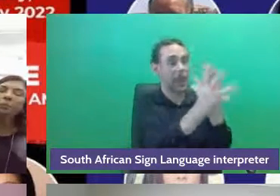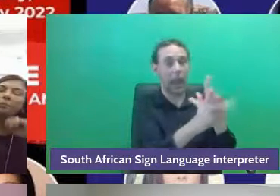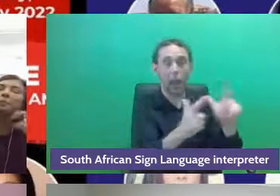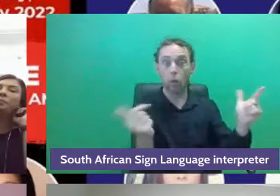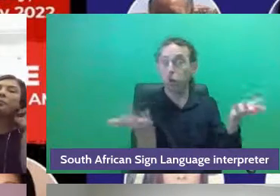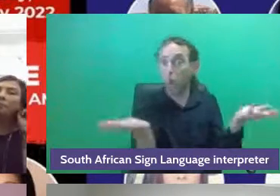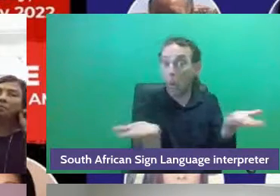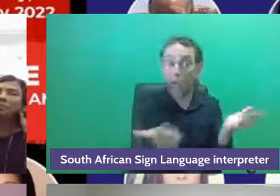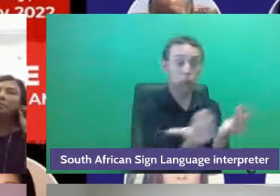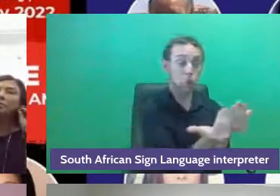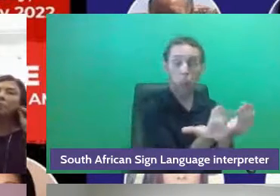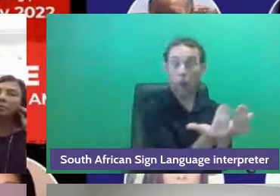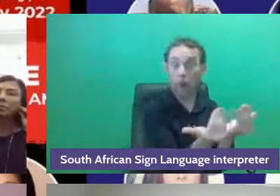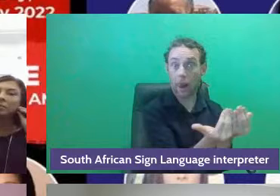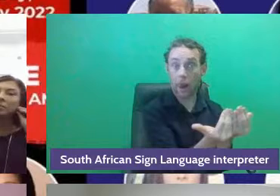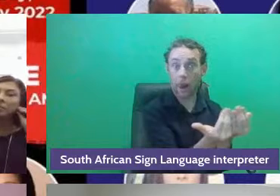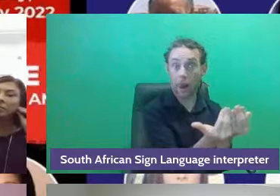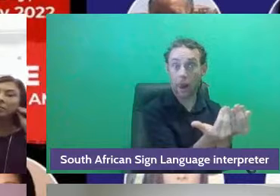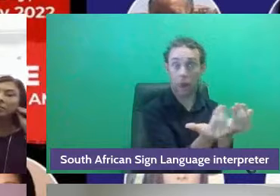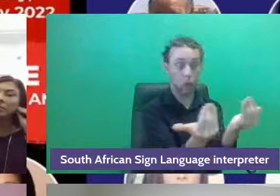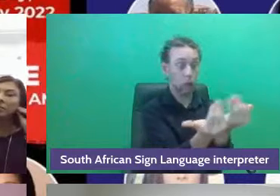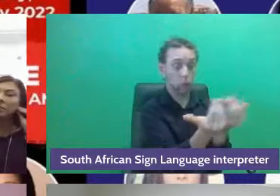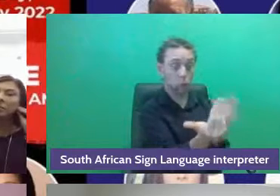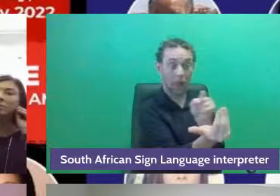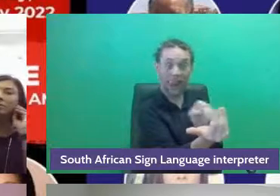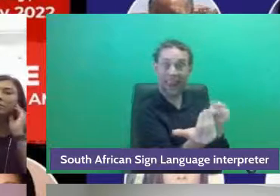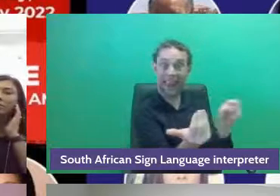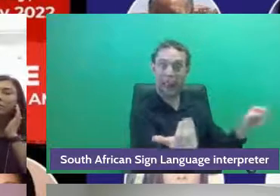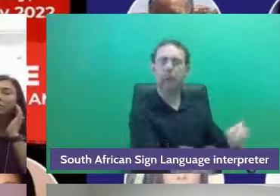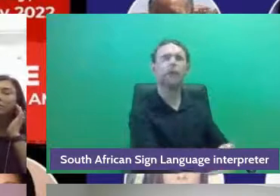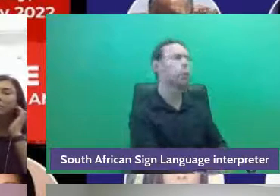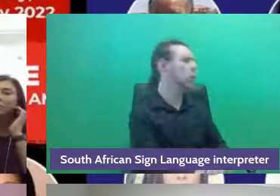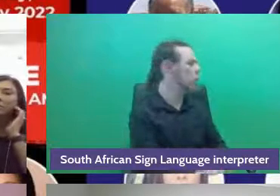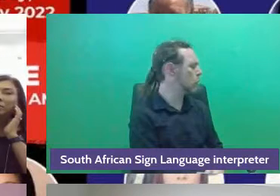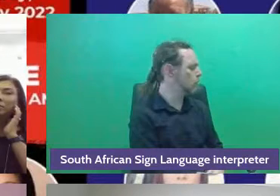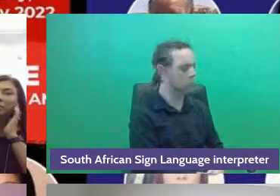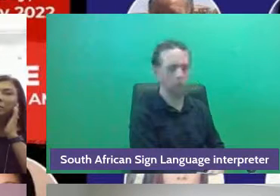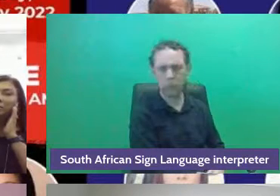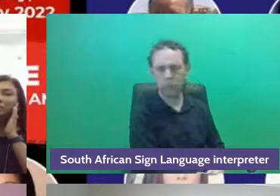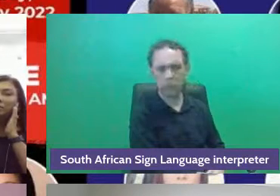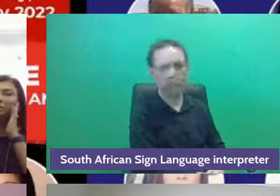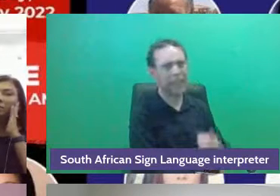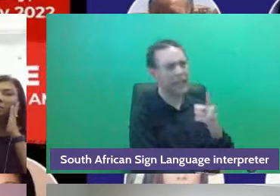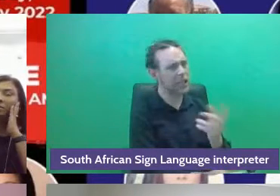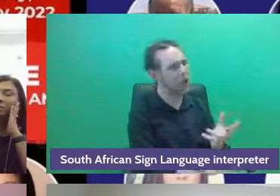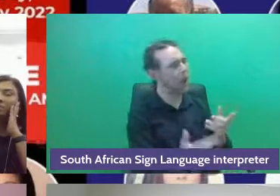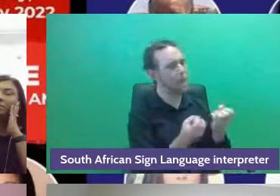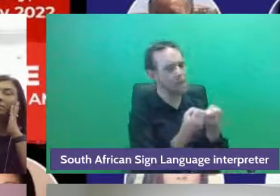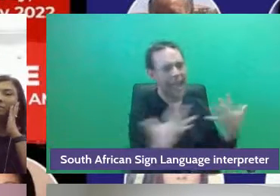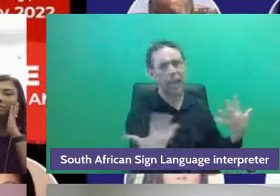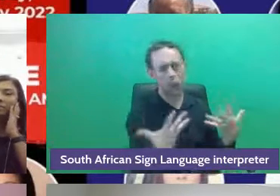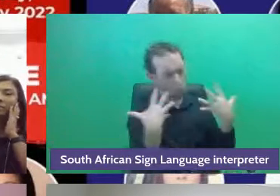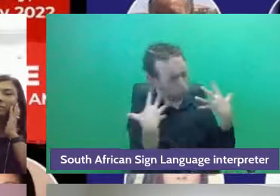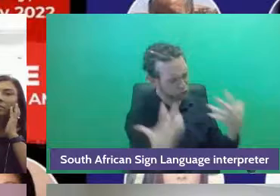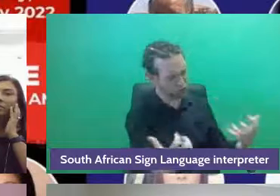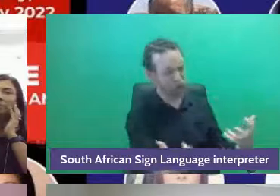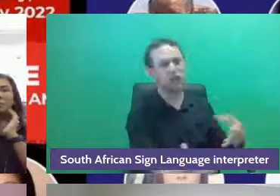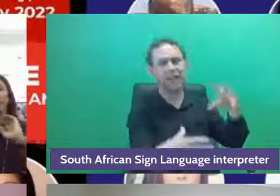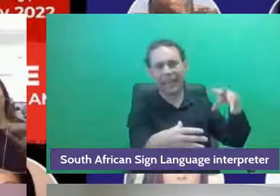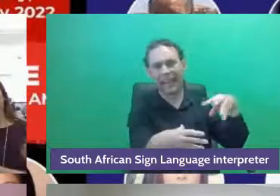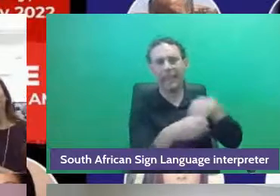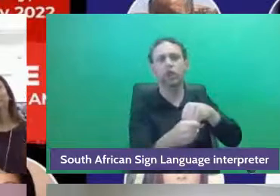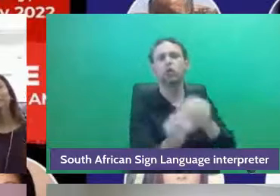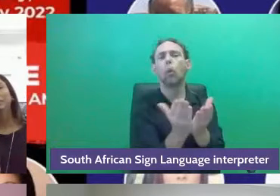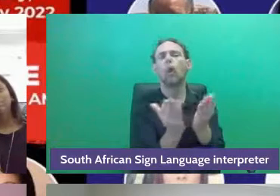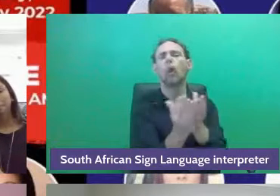a comment from Nerissa states that, they really wish that they did have signing in school. And I think